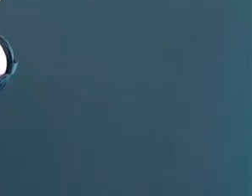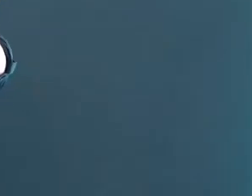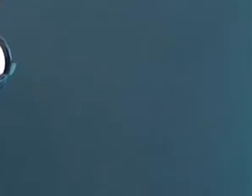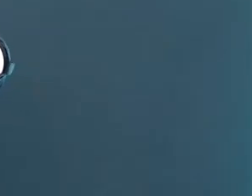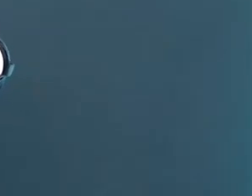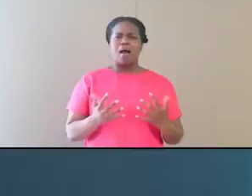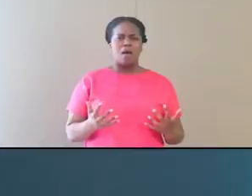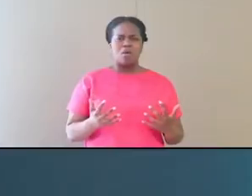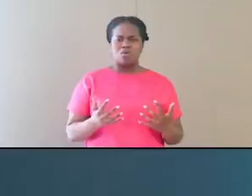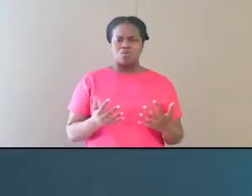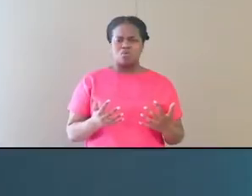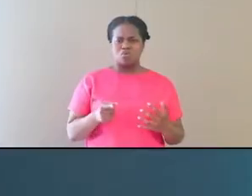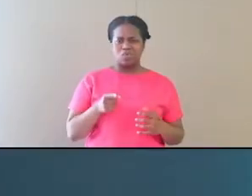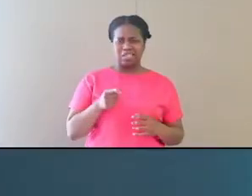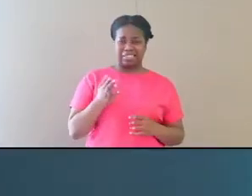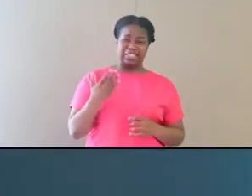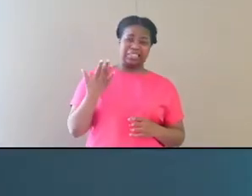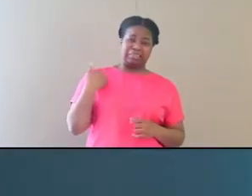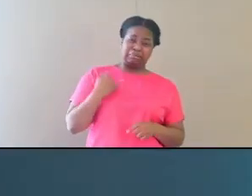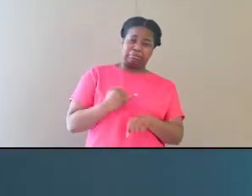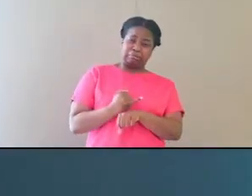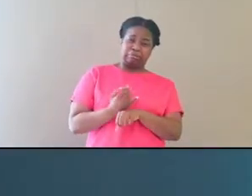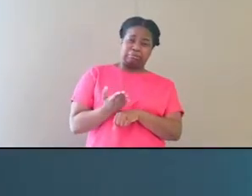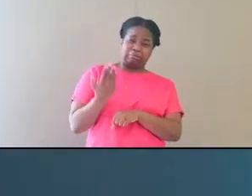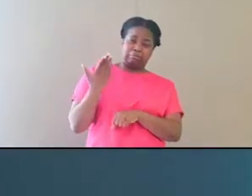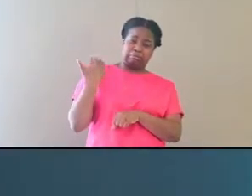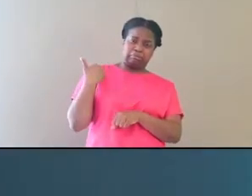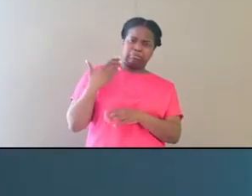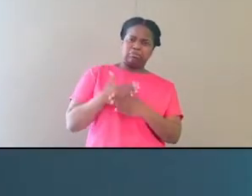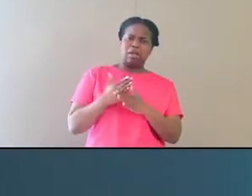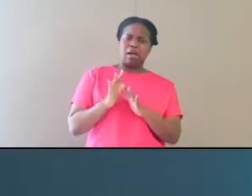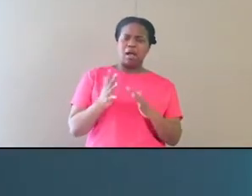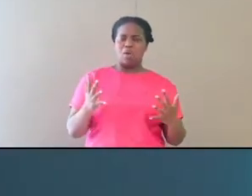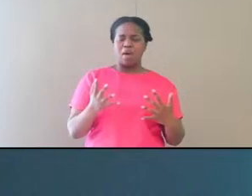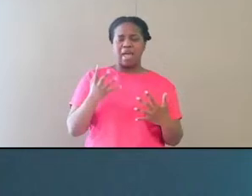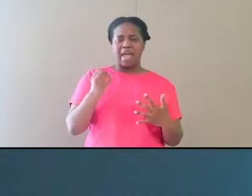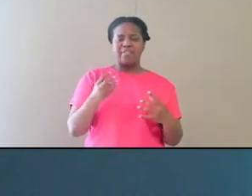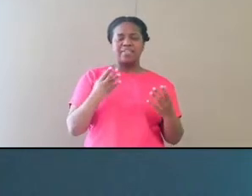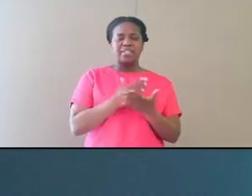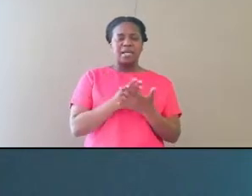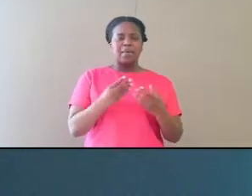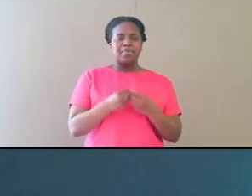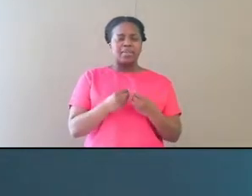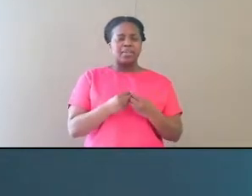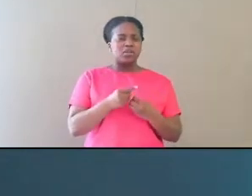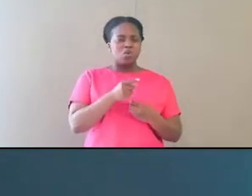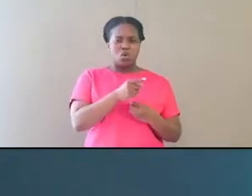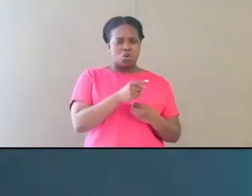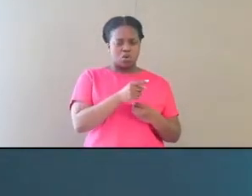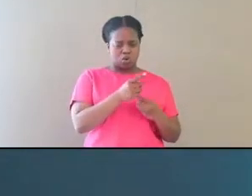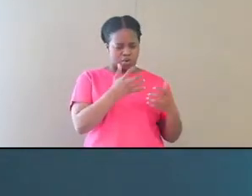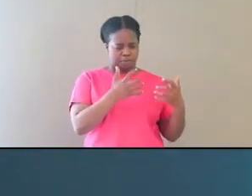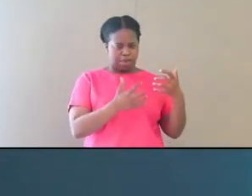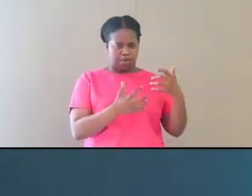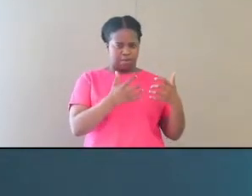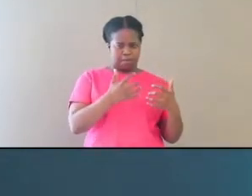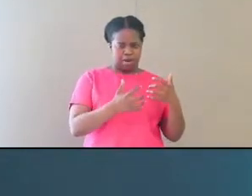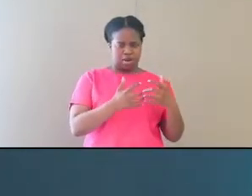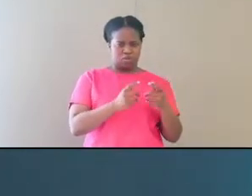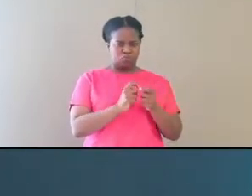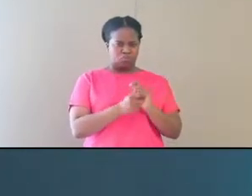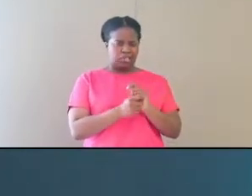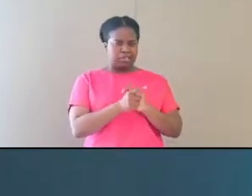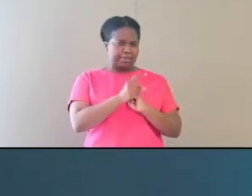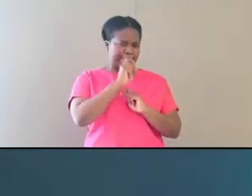CSG was designed in those early years is that it had these levers that you could move to expand it. You could move the age